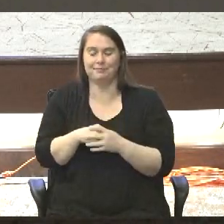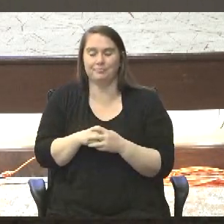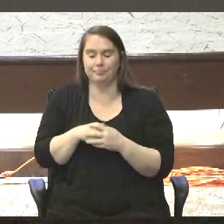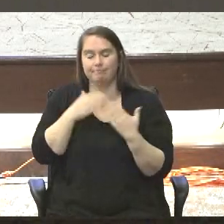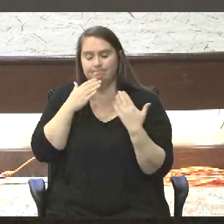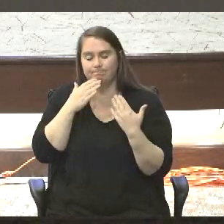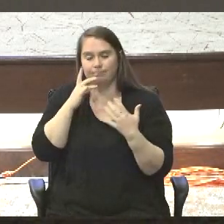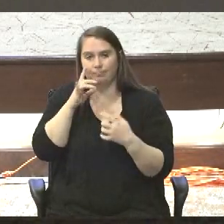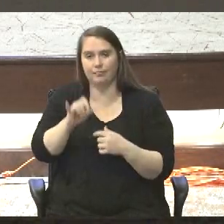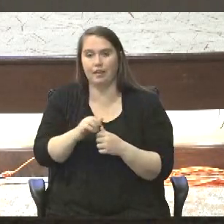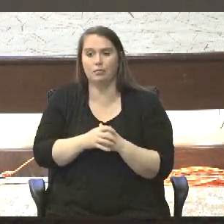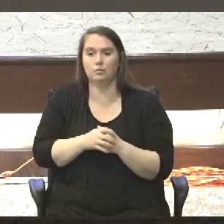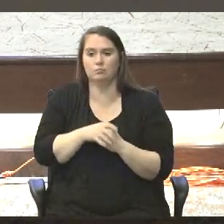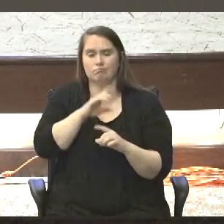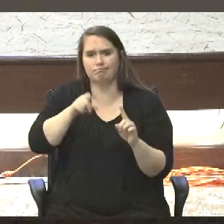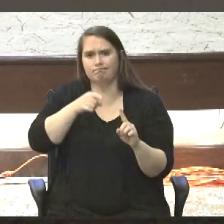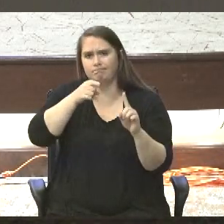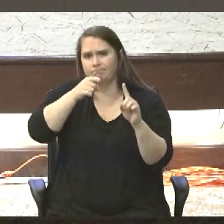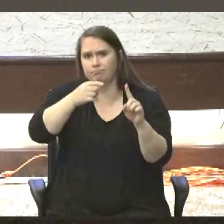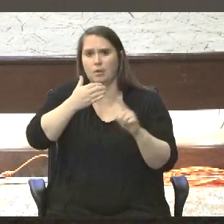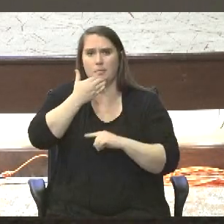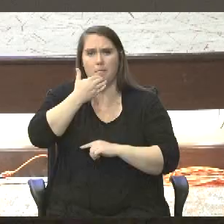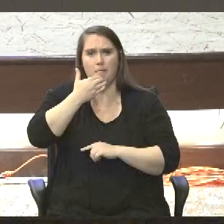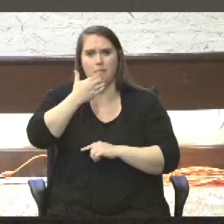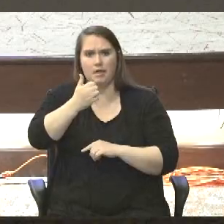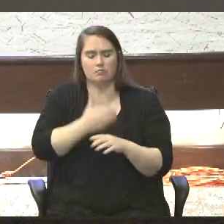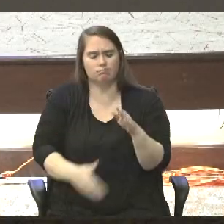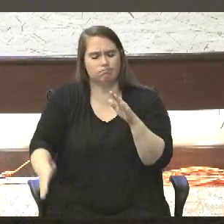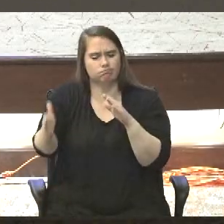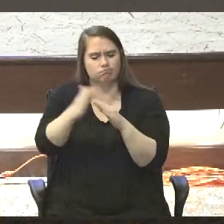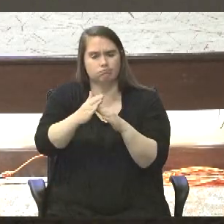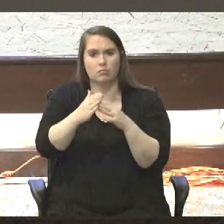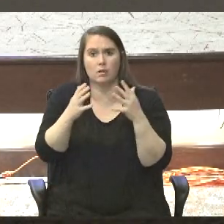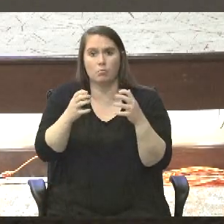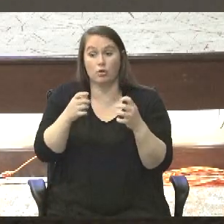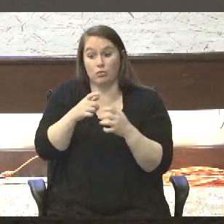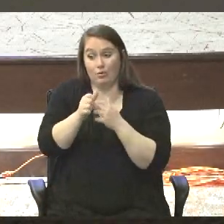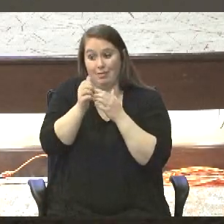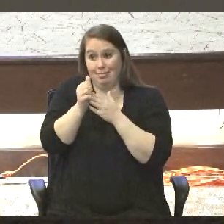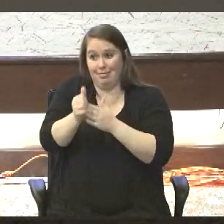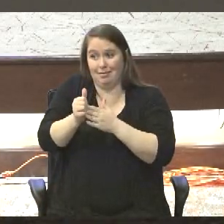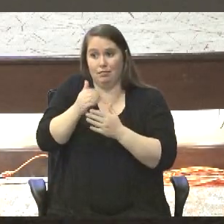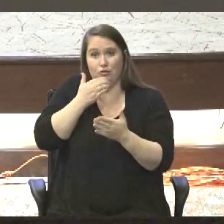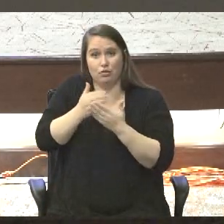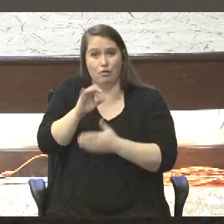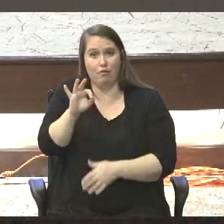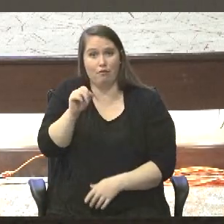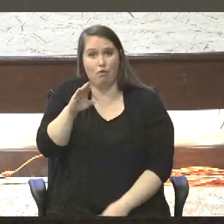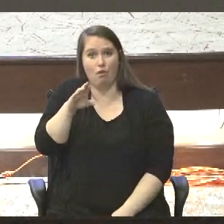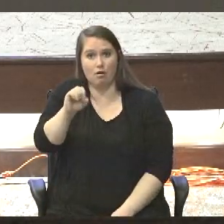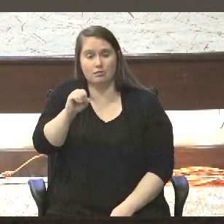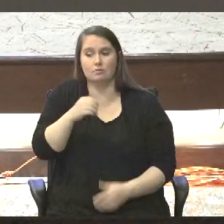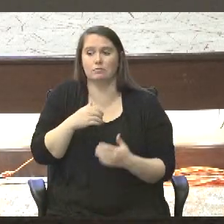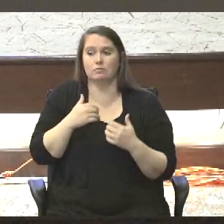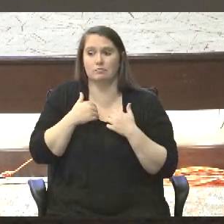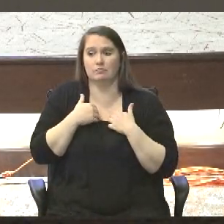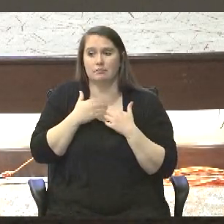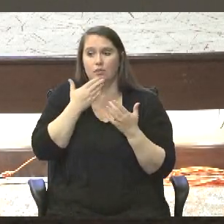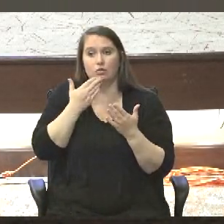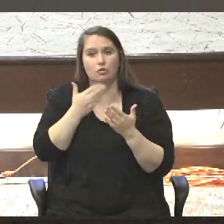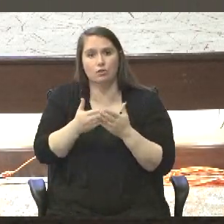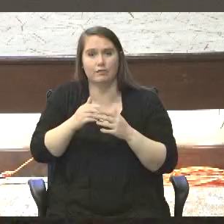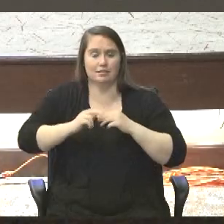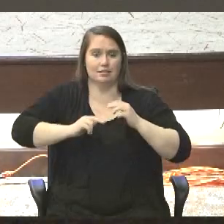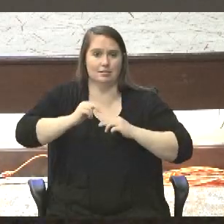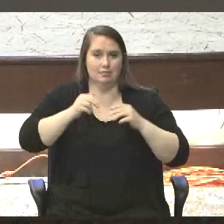We strive to be best in class here, and I know you lead a great force. There's great leadership there. We have I believe we have great